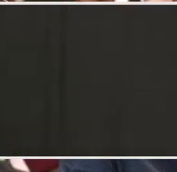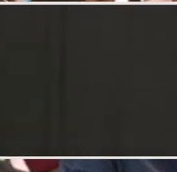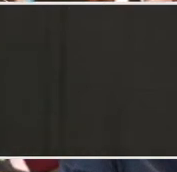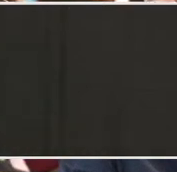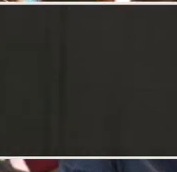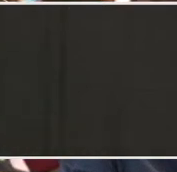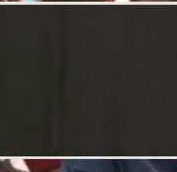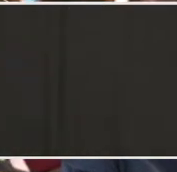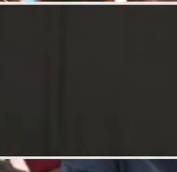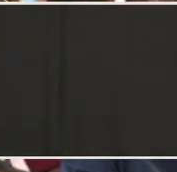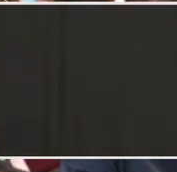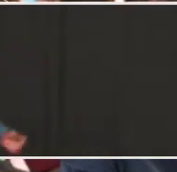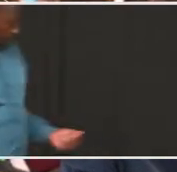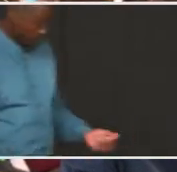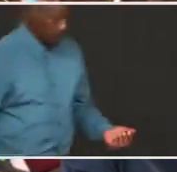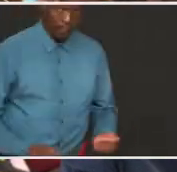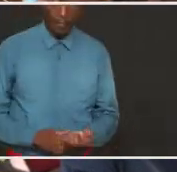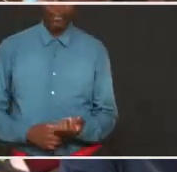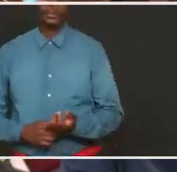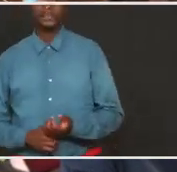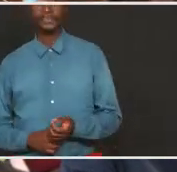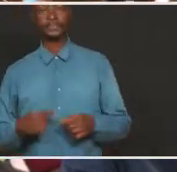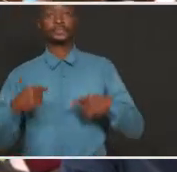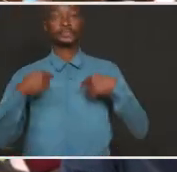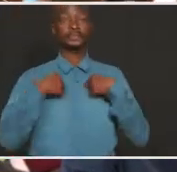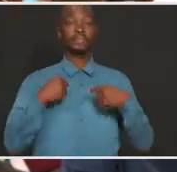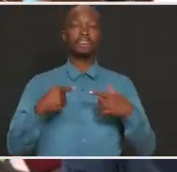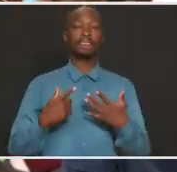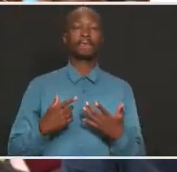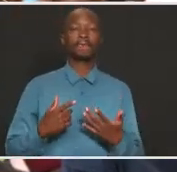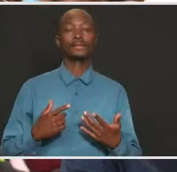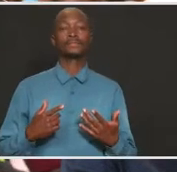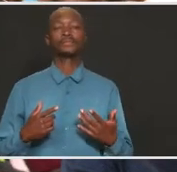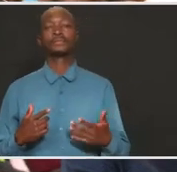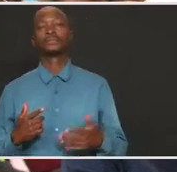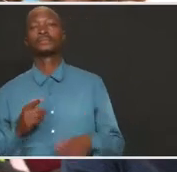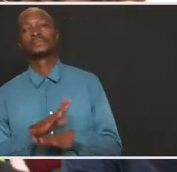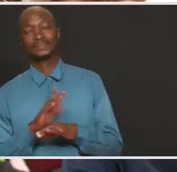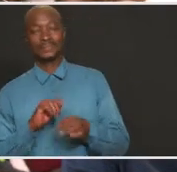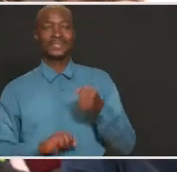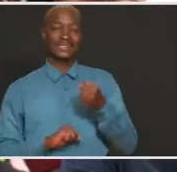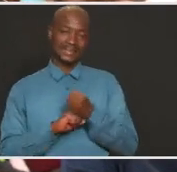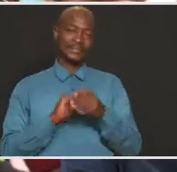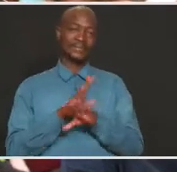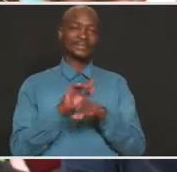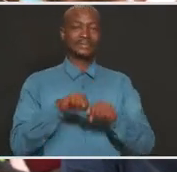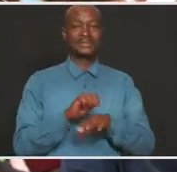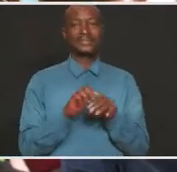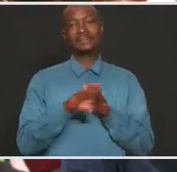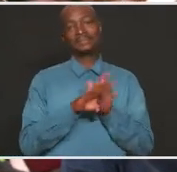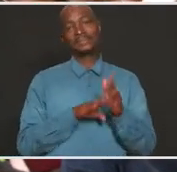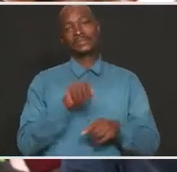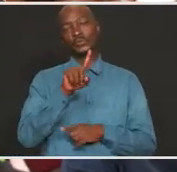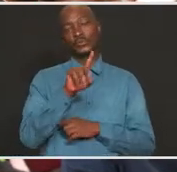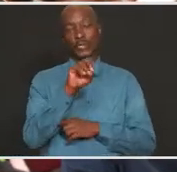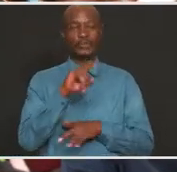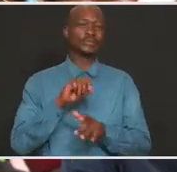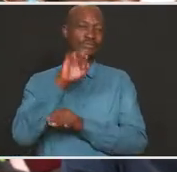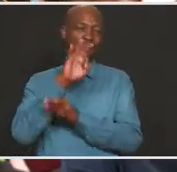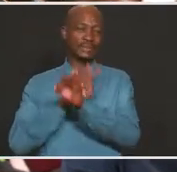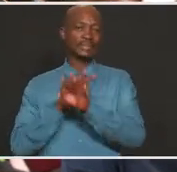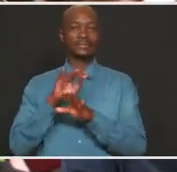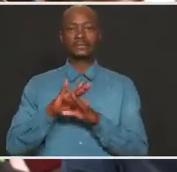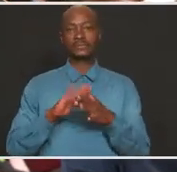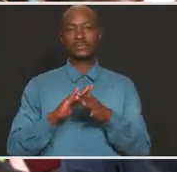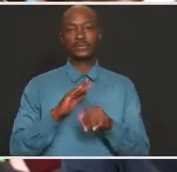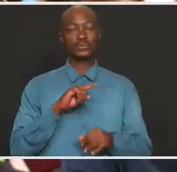Indonesia so mine I will support the bill hundred percent because this bill